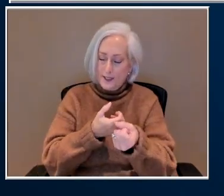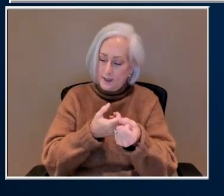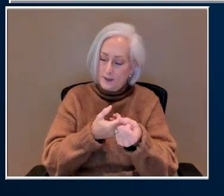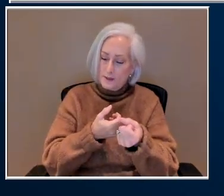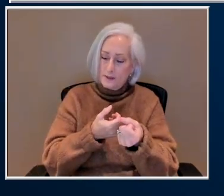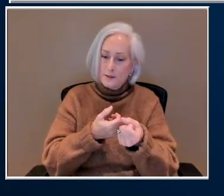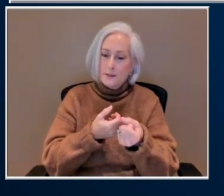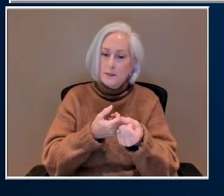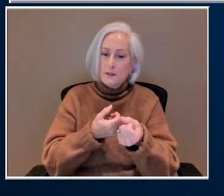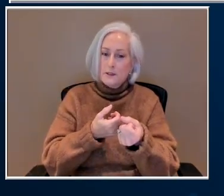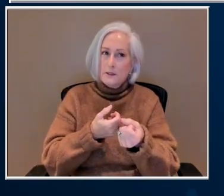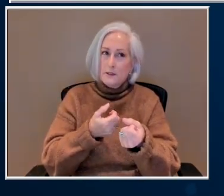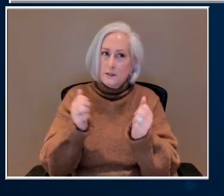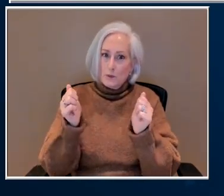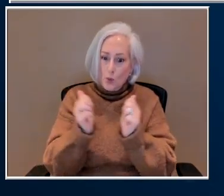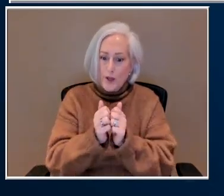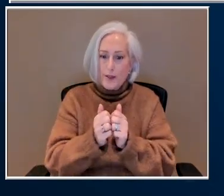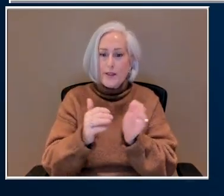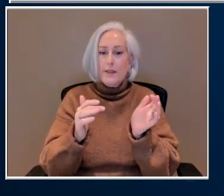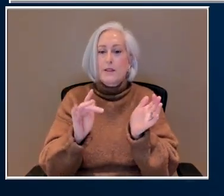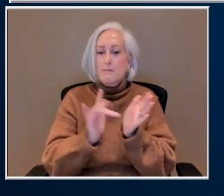this surgery?